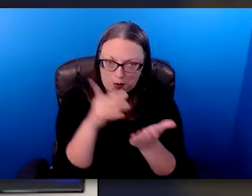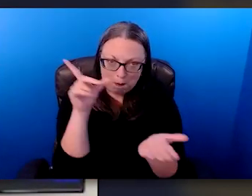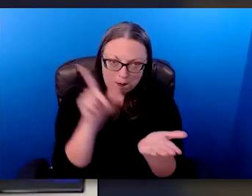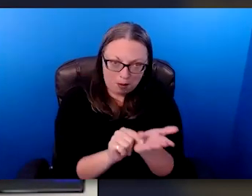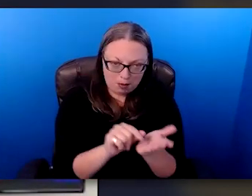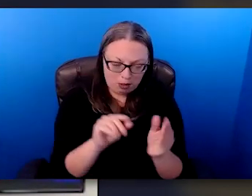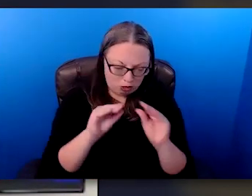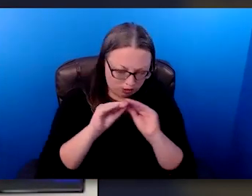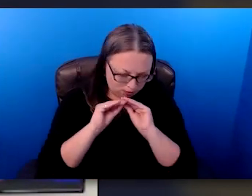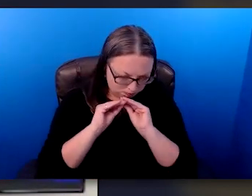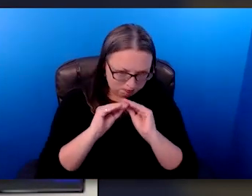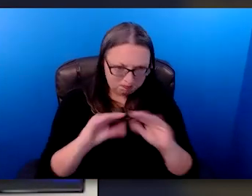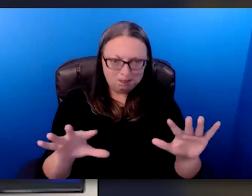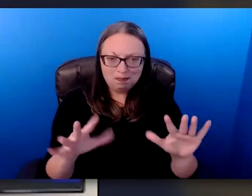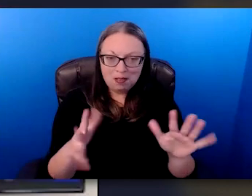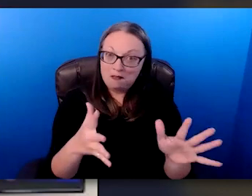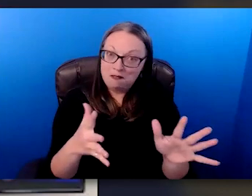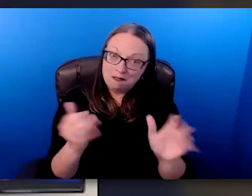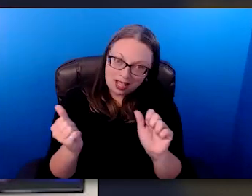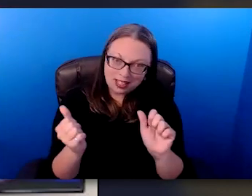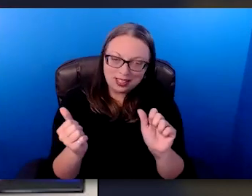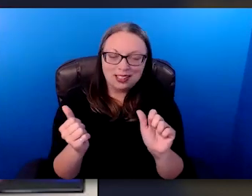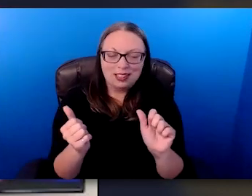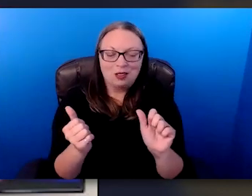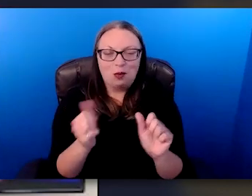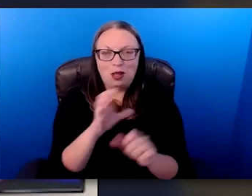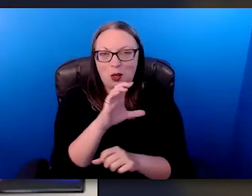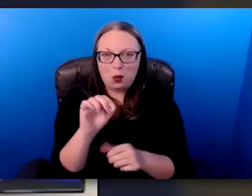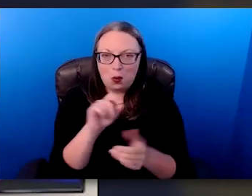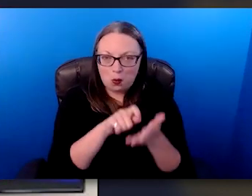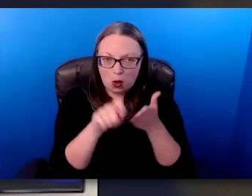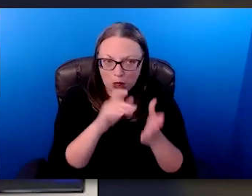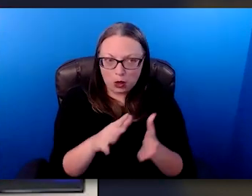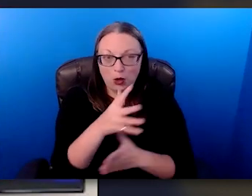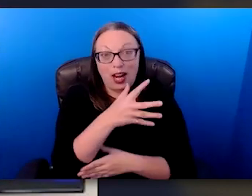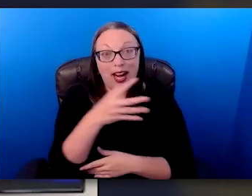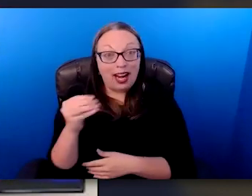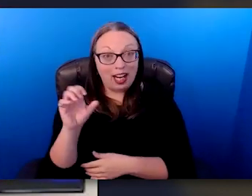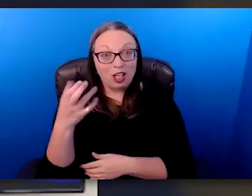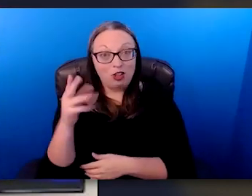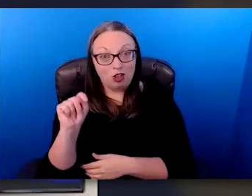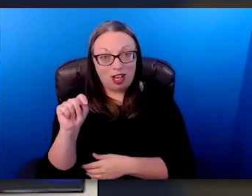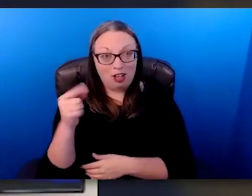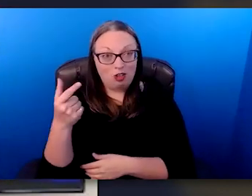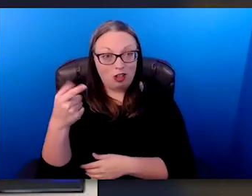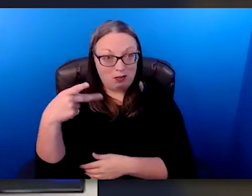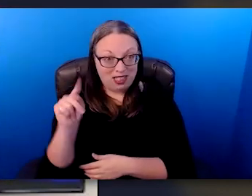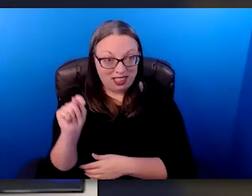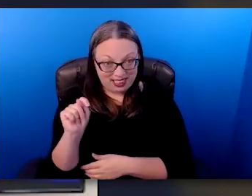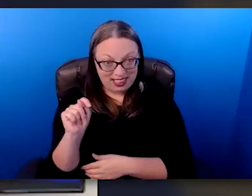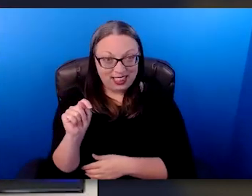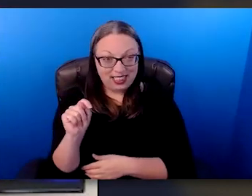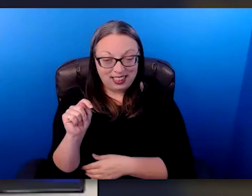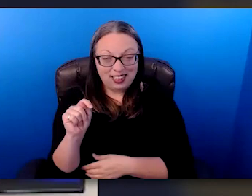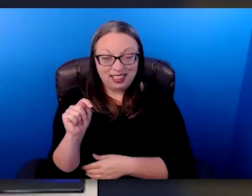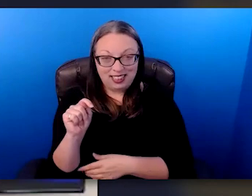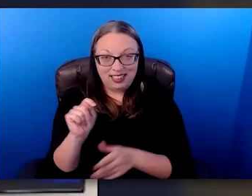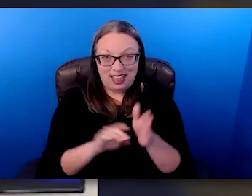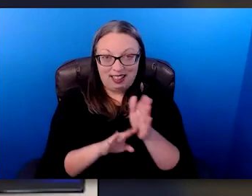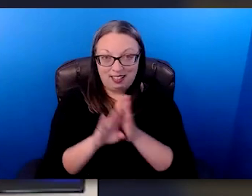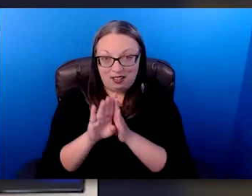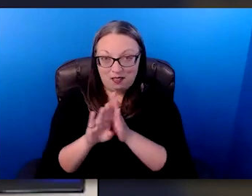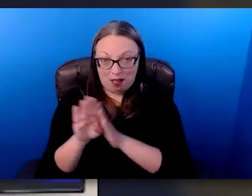quickly with the help of both a co-author and ChatGPT to in the